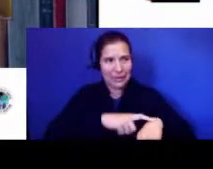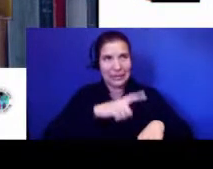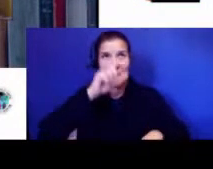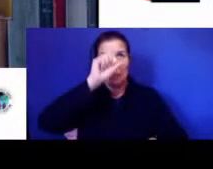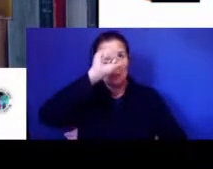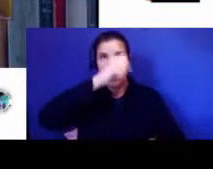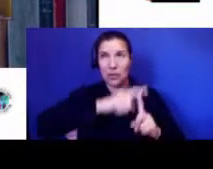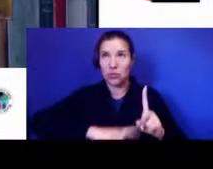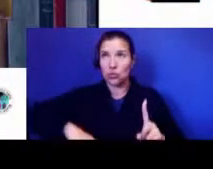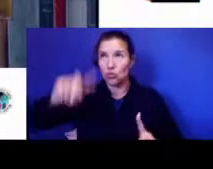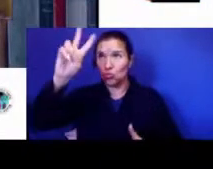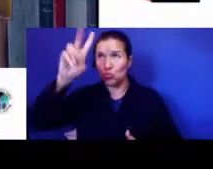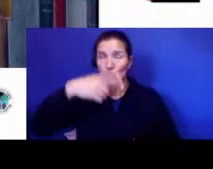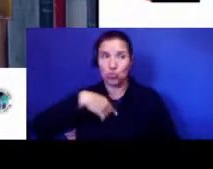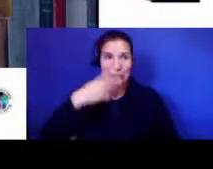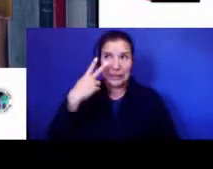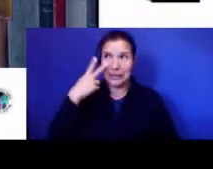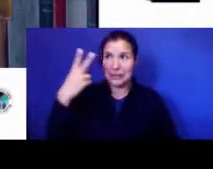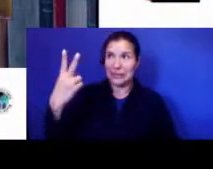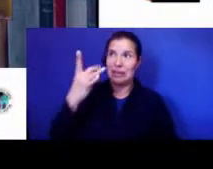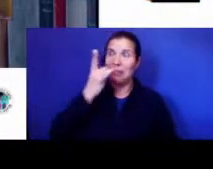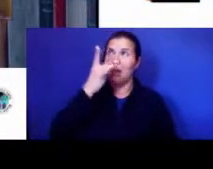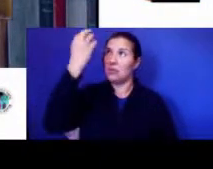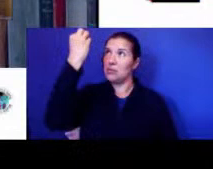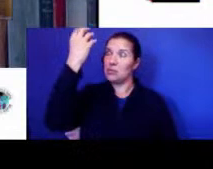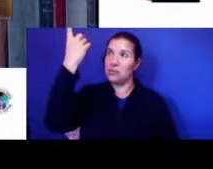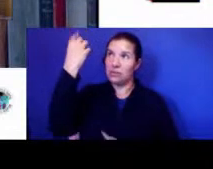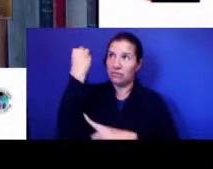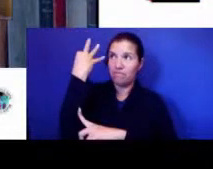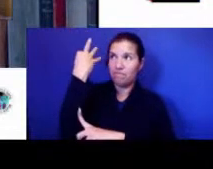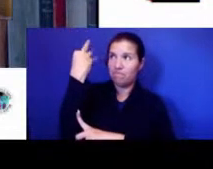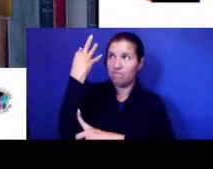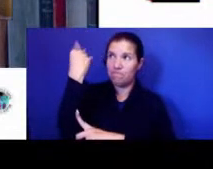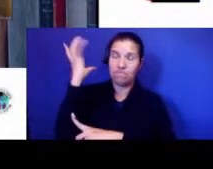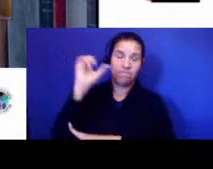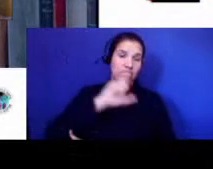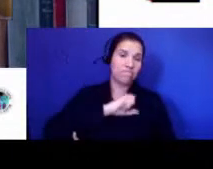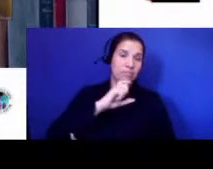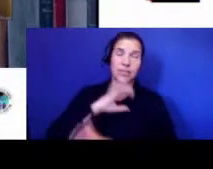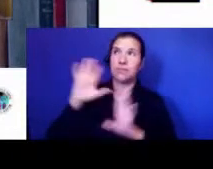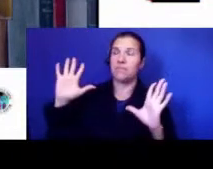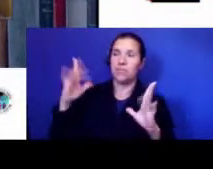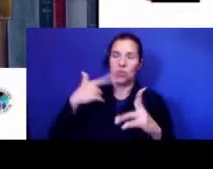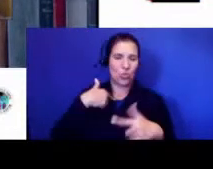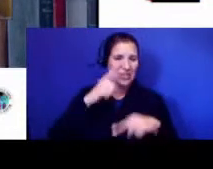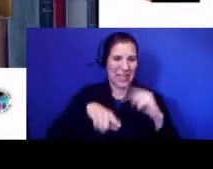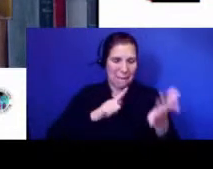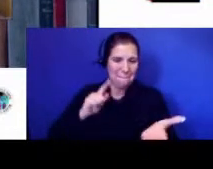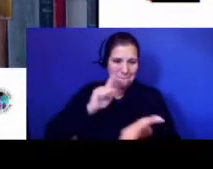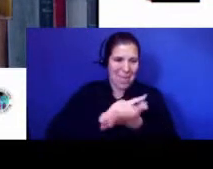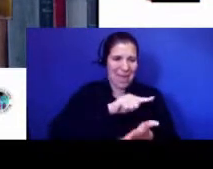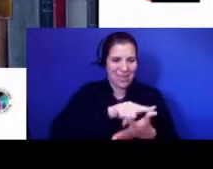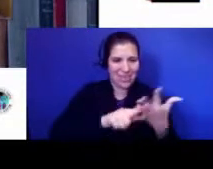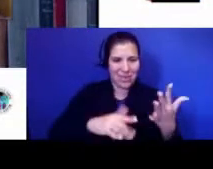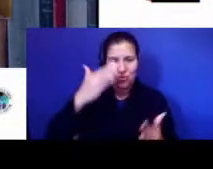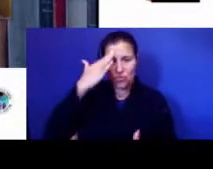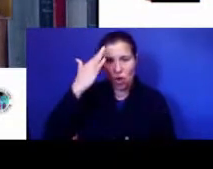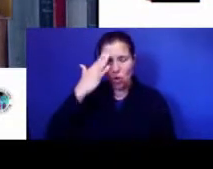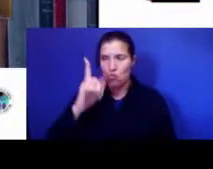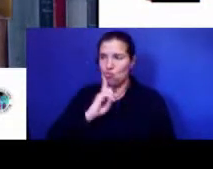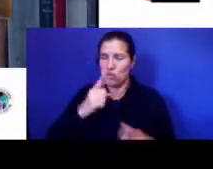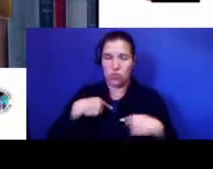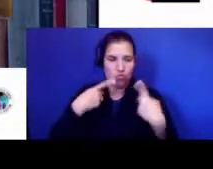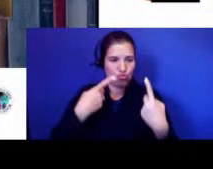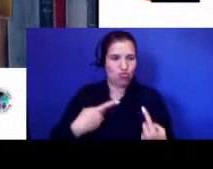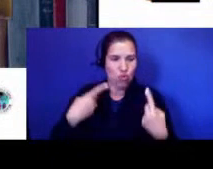when we see the flashing lights in our rearview mirrors. To ban this knowledge about what is real and how we have long struggled